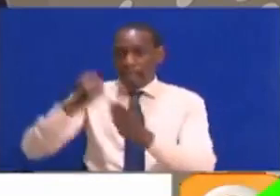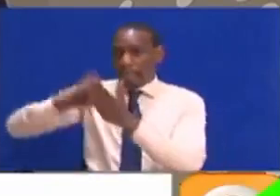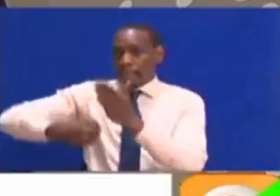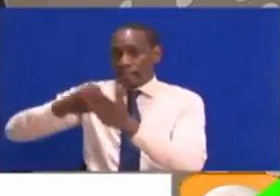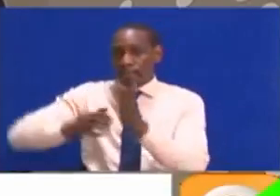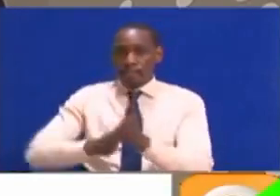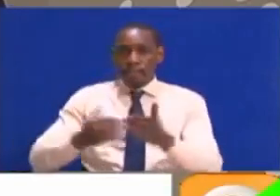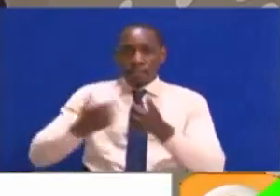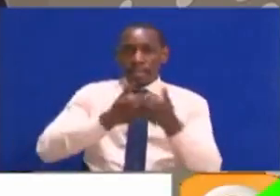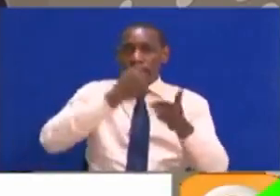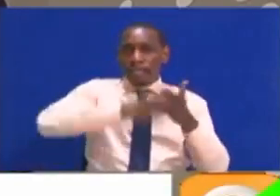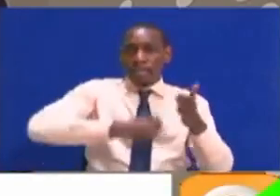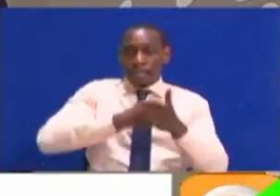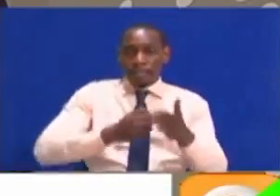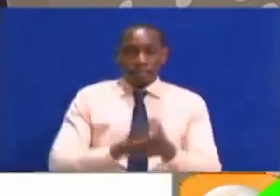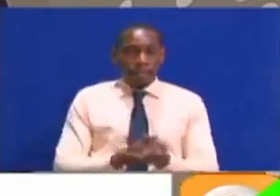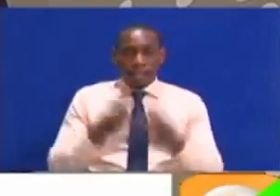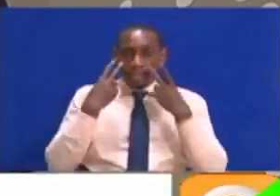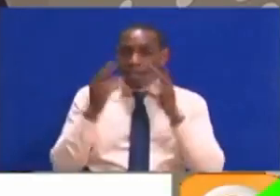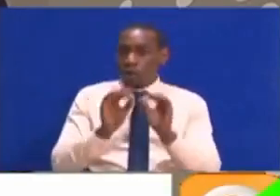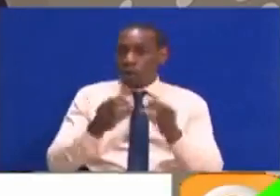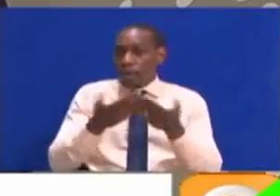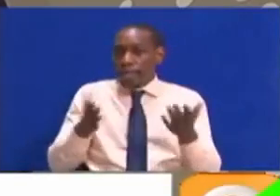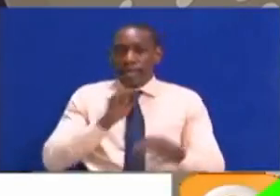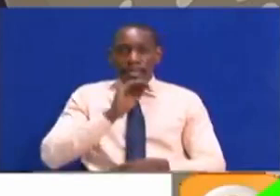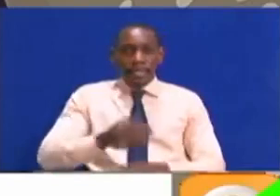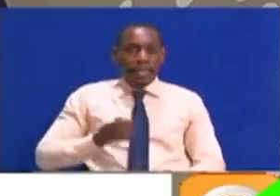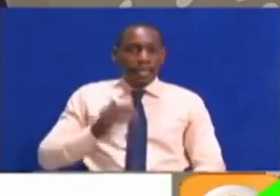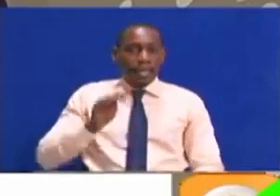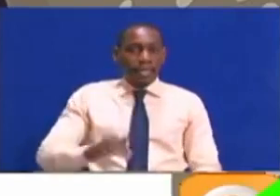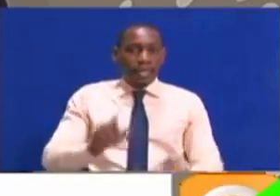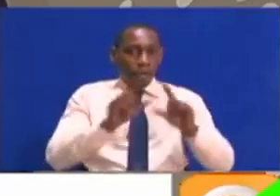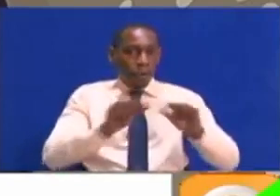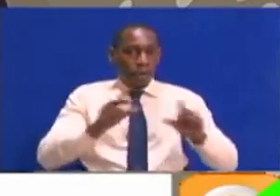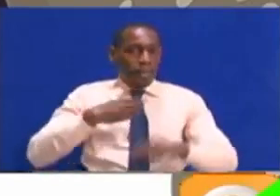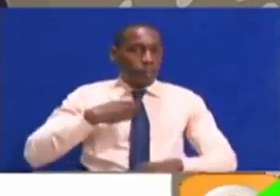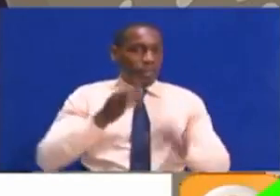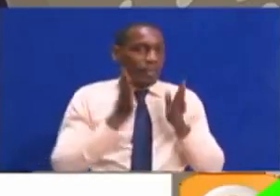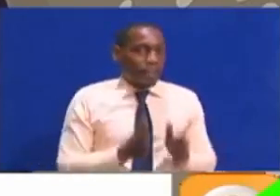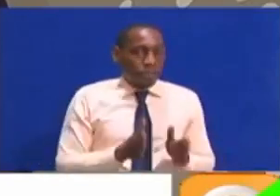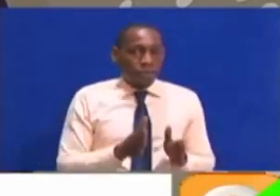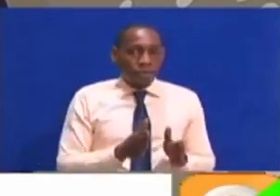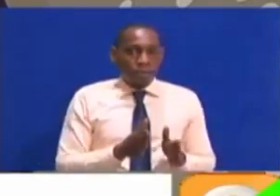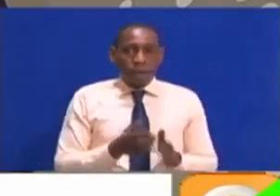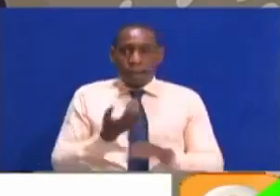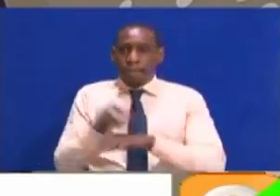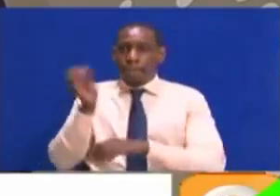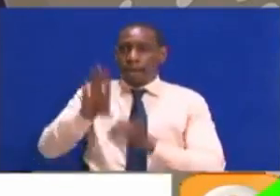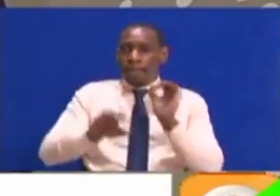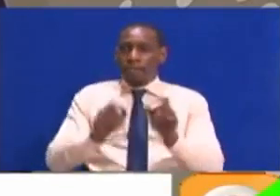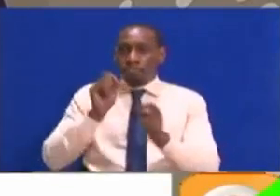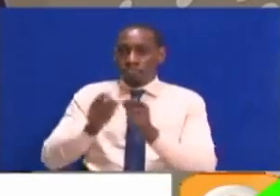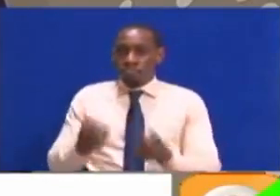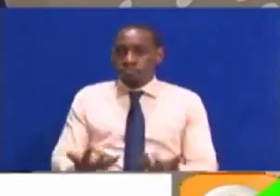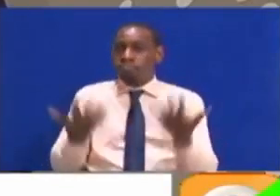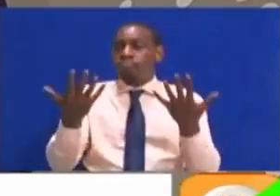versus hustlers contest. I did not see any son or daughter of the so-called dynasties throwing stones or lighting